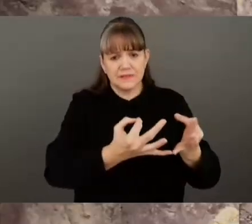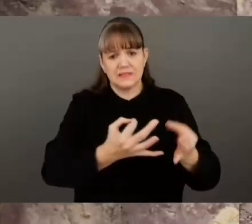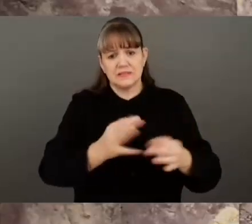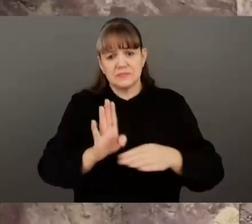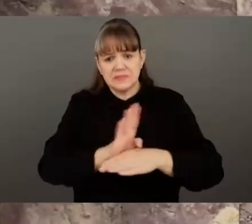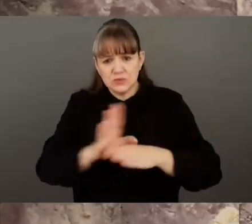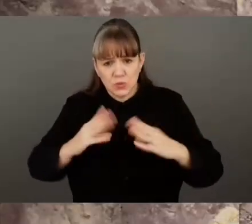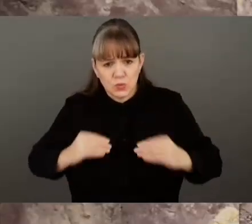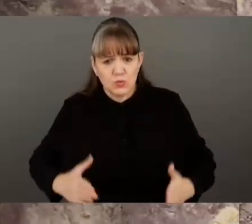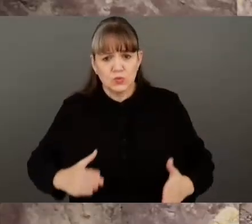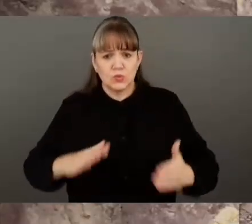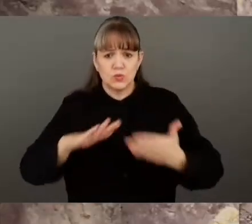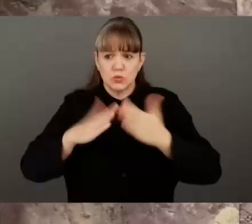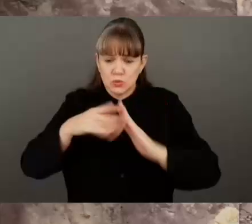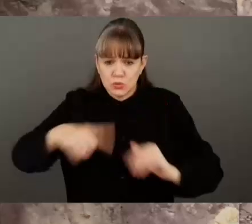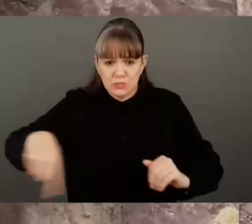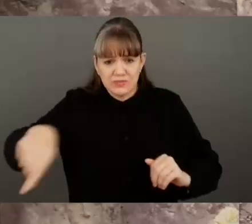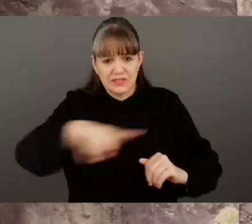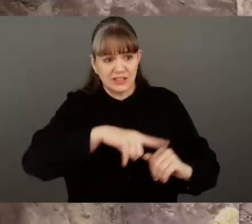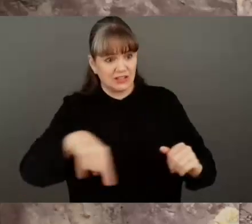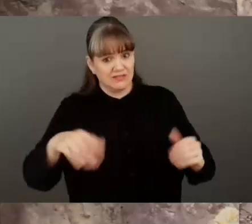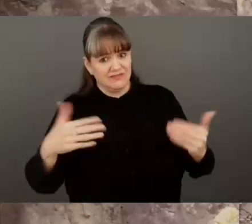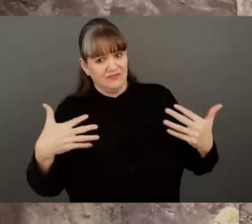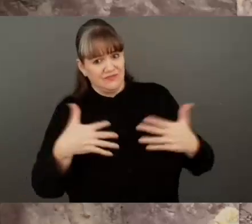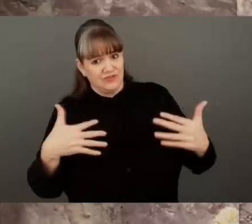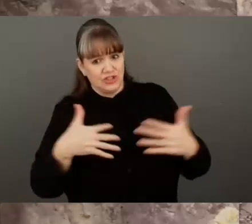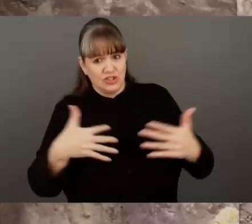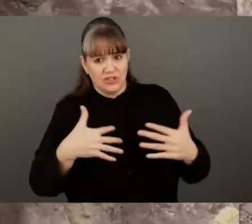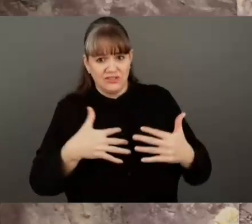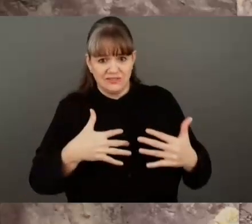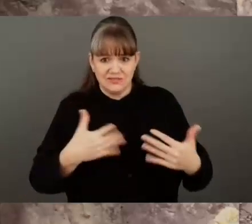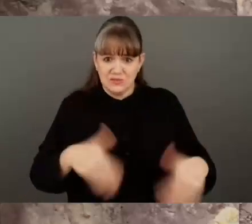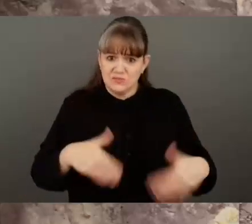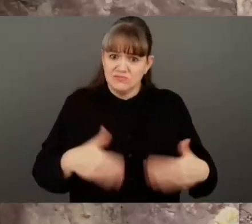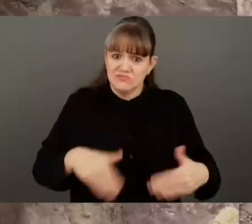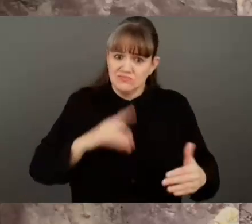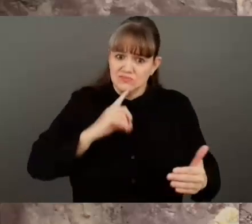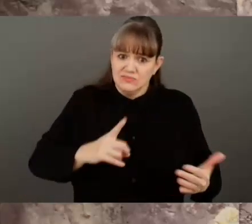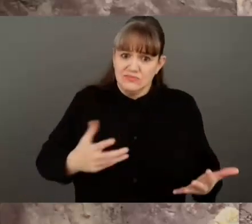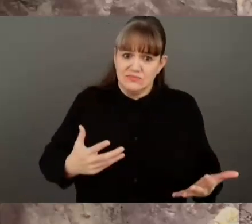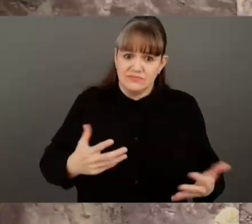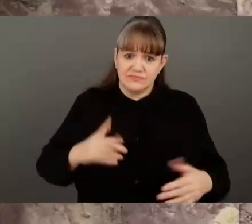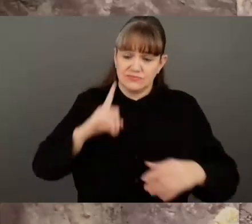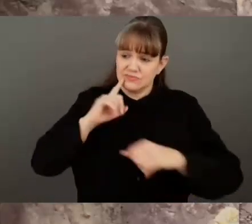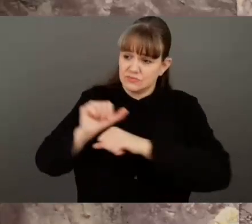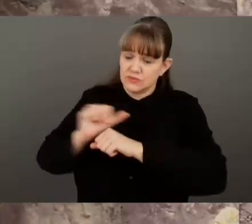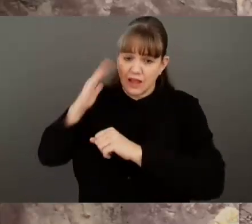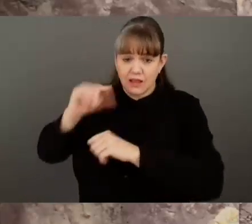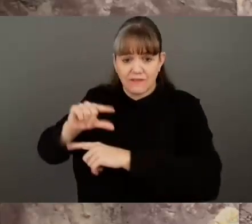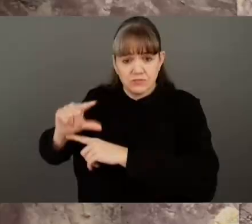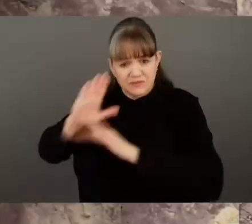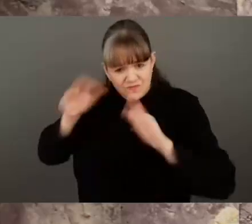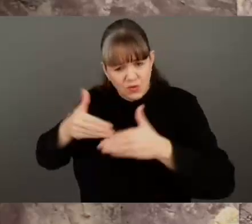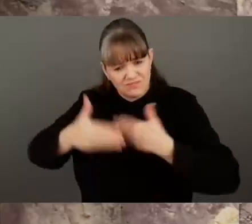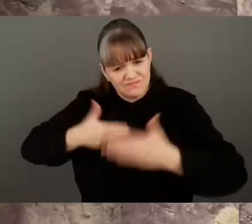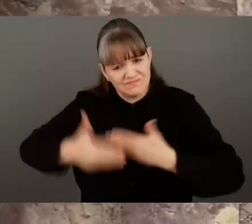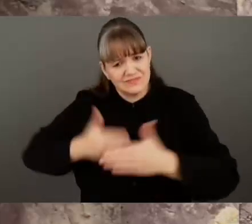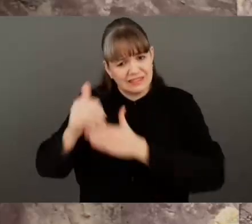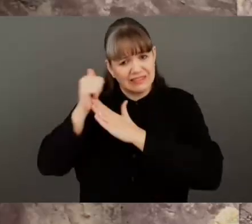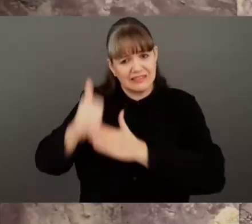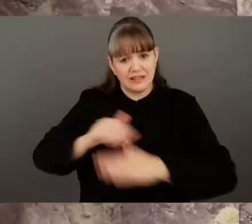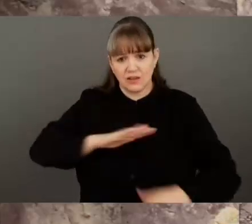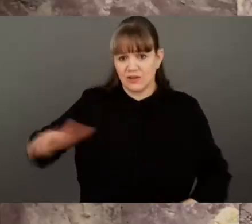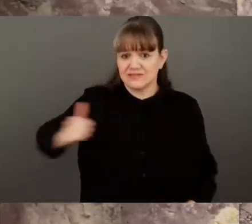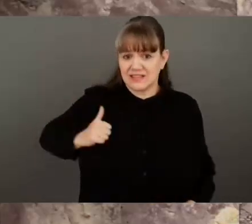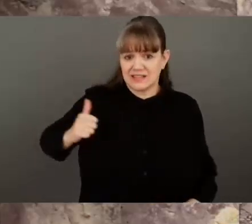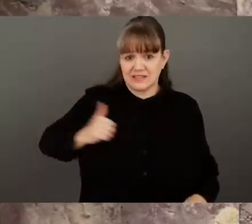is why our government is singular in its focus and leading the way in Canada with our BC